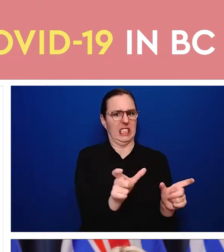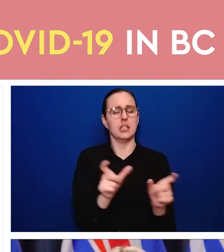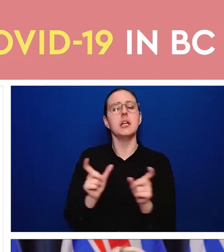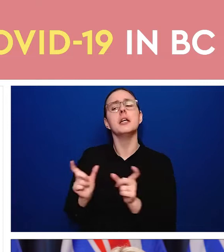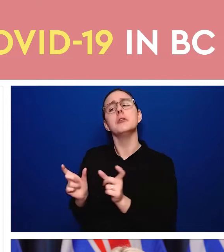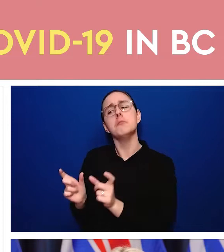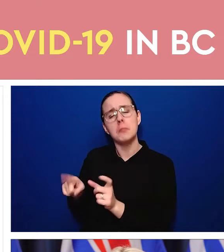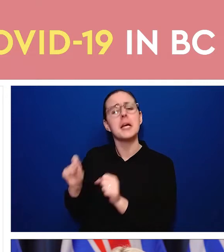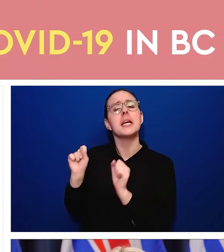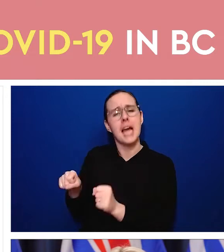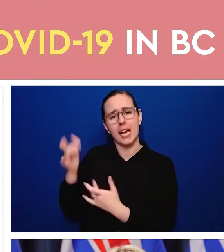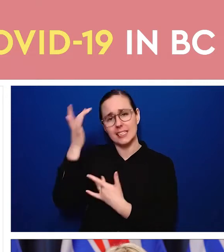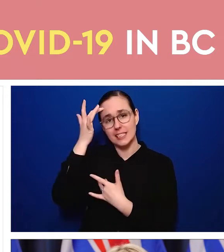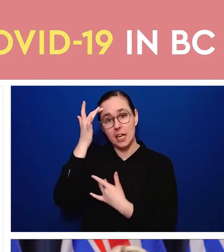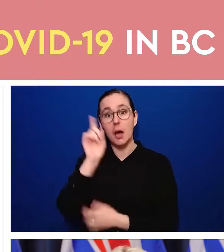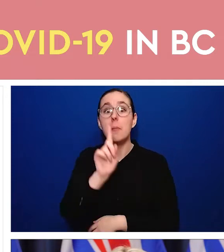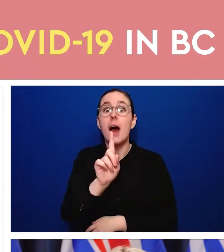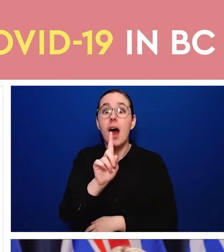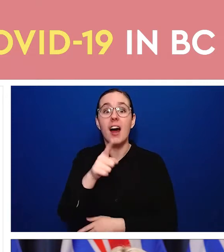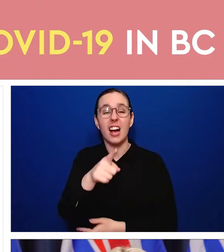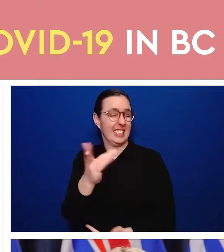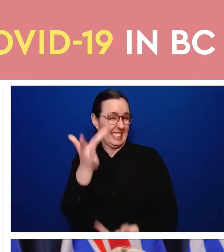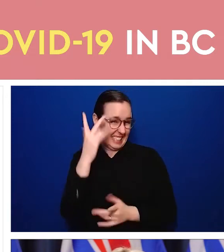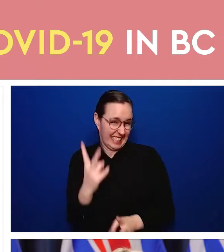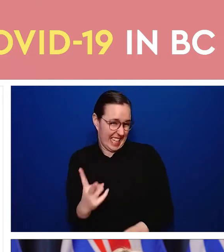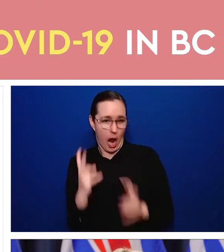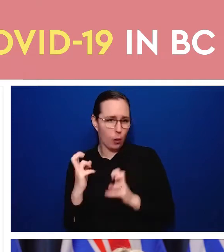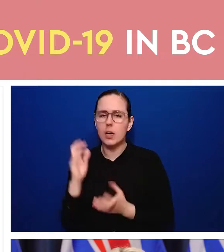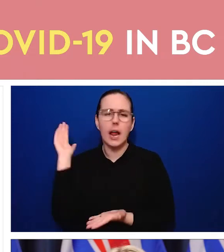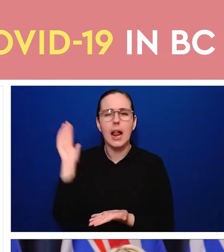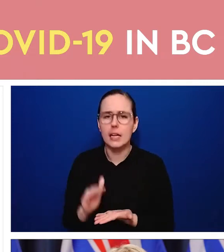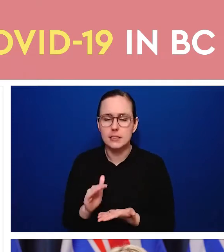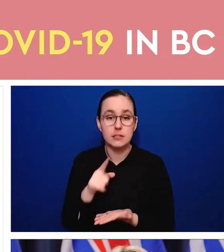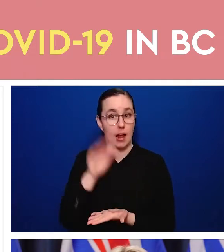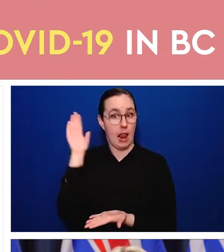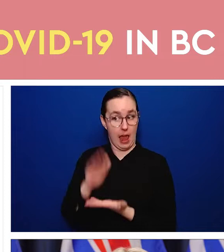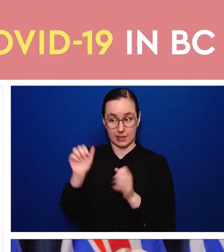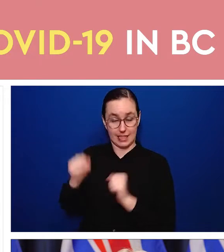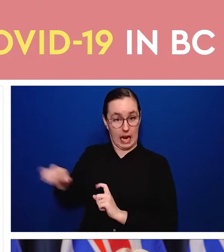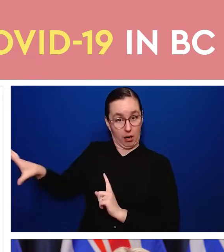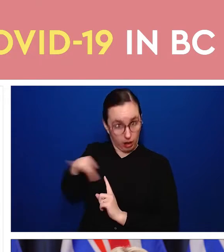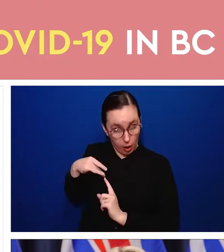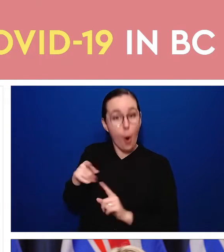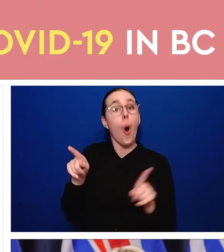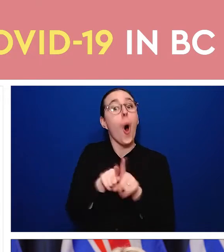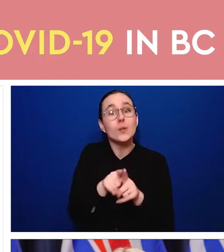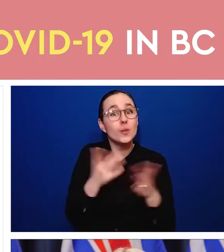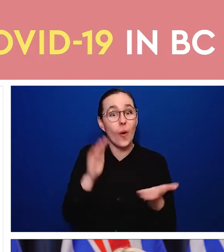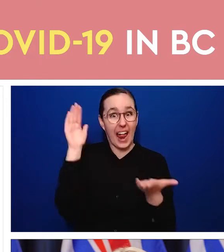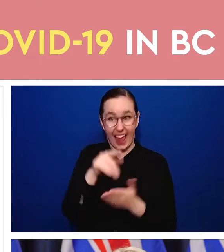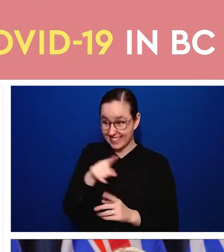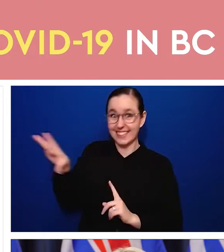get infected themselves, less likely to transmit to others, and that increases the protection that we see with